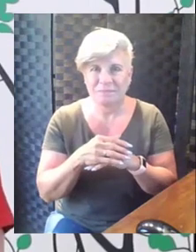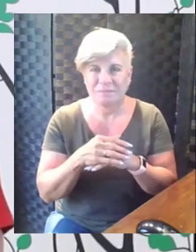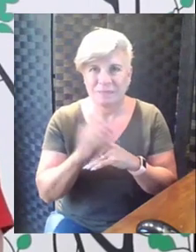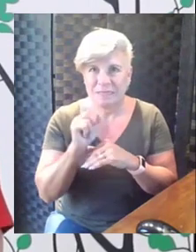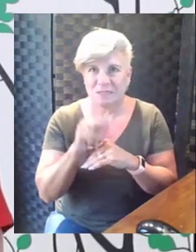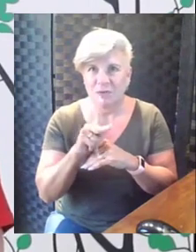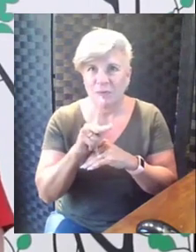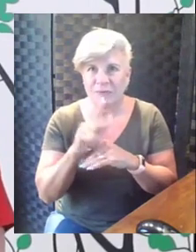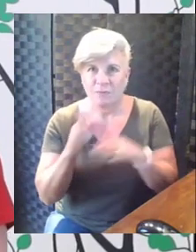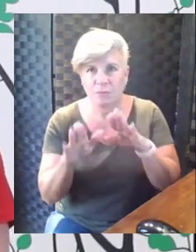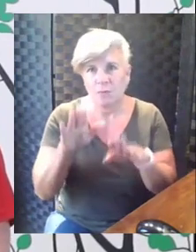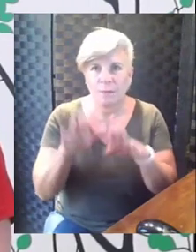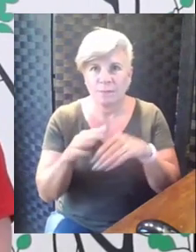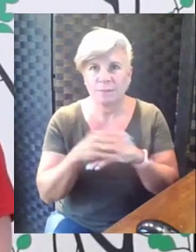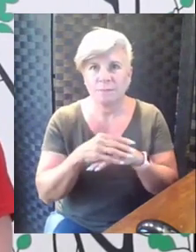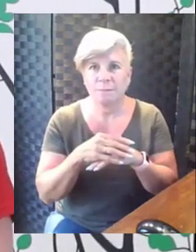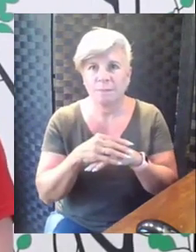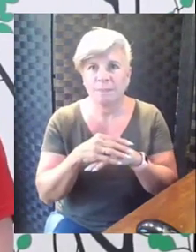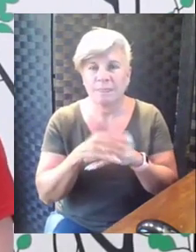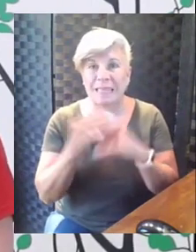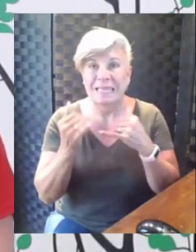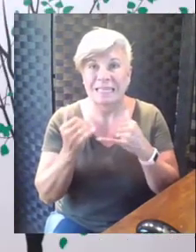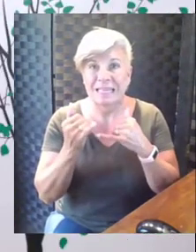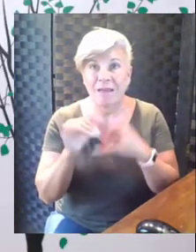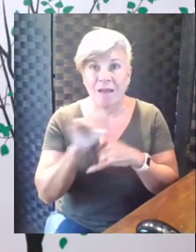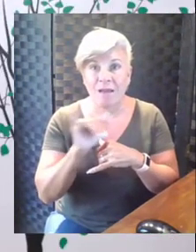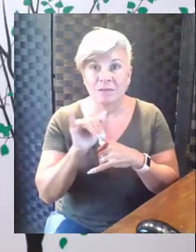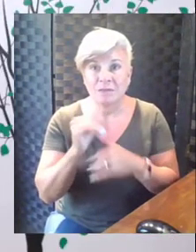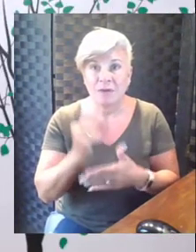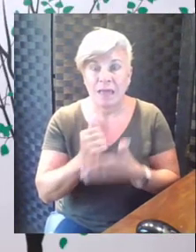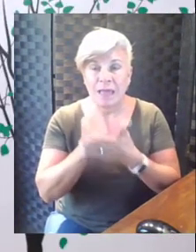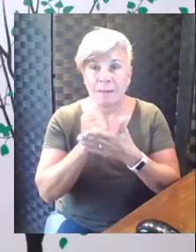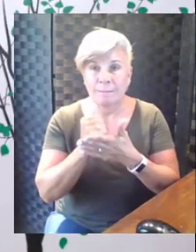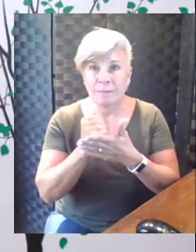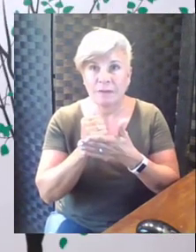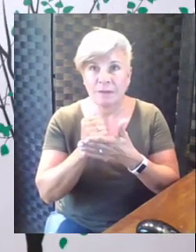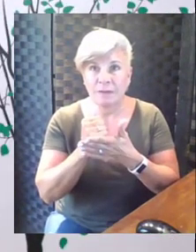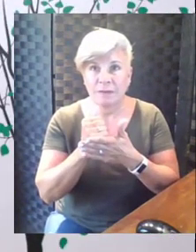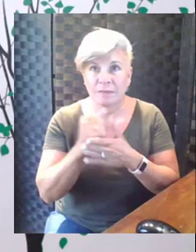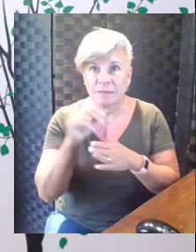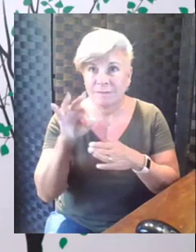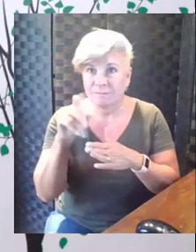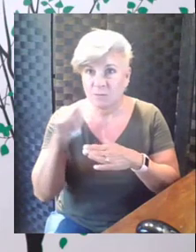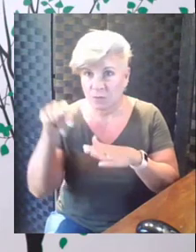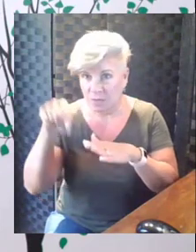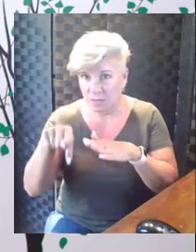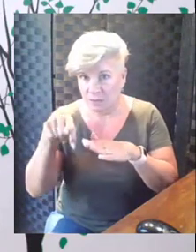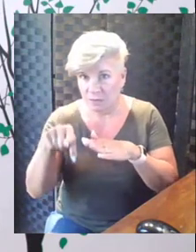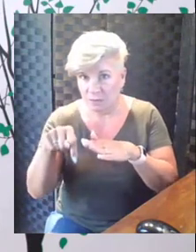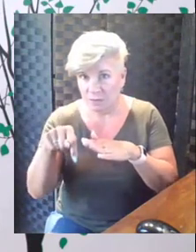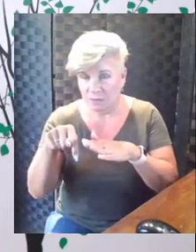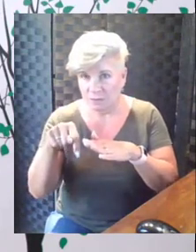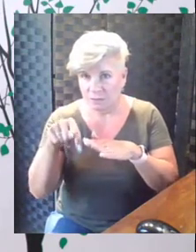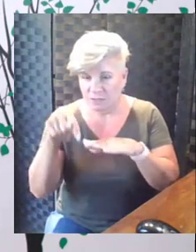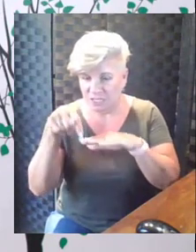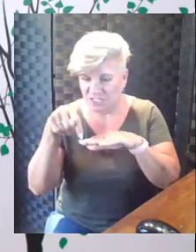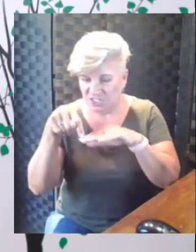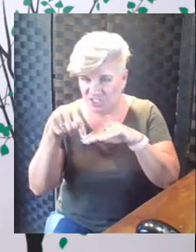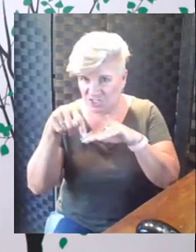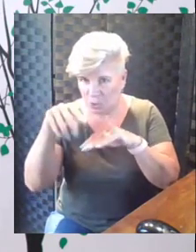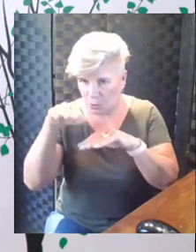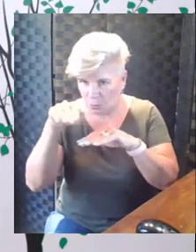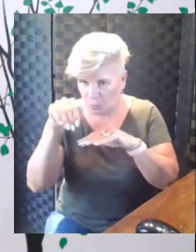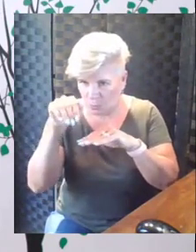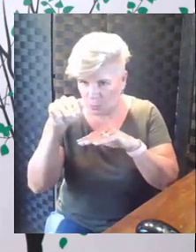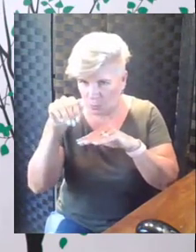it's okay if you wobble. Now, it also helps if on the foot that's on the ground, you press those toes into the